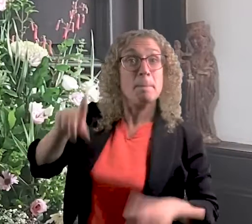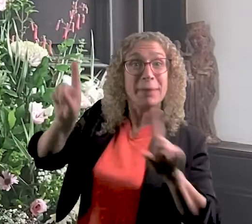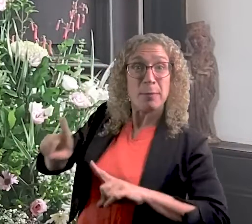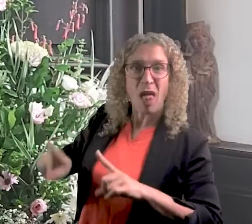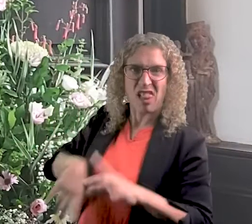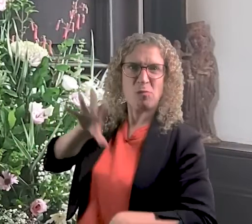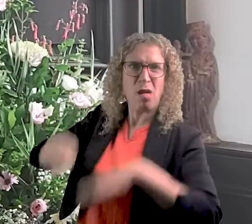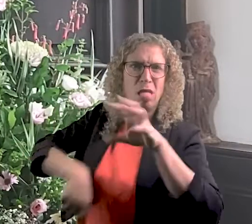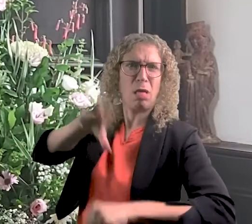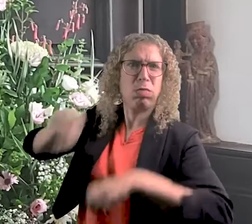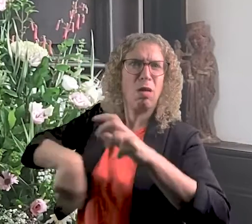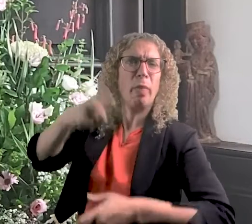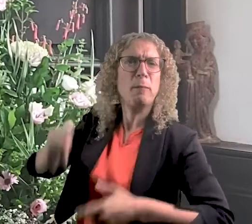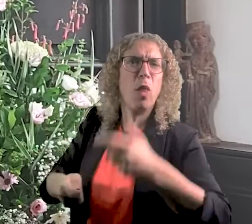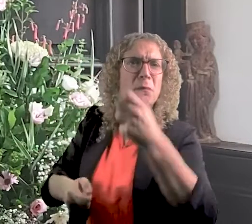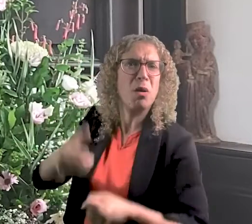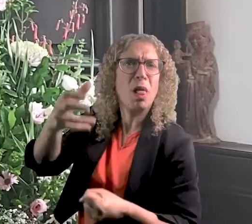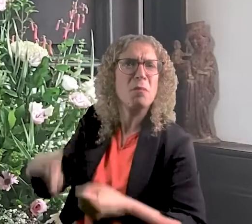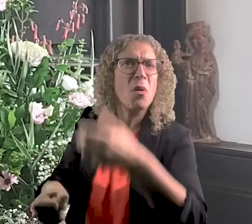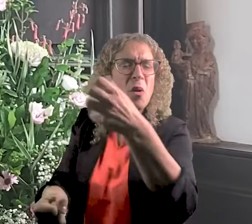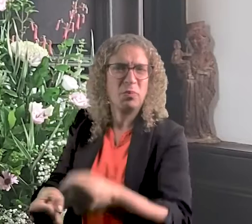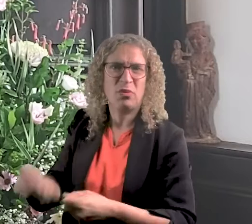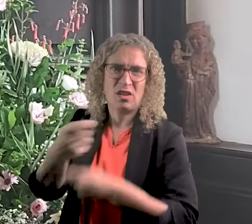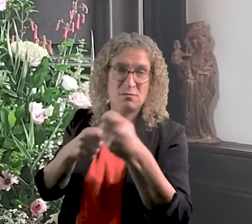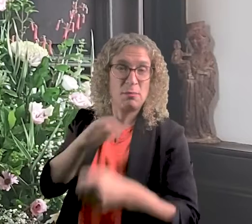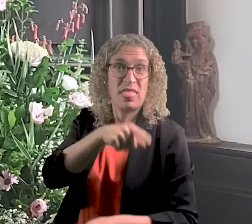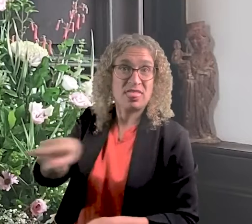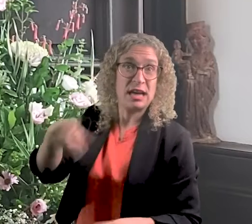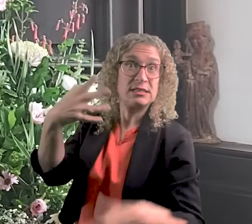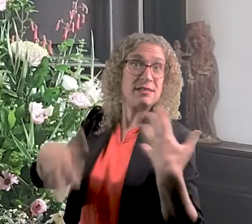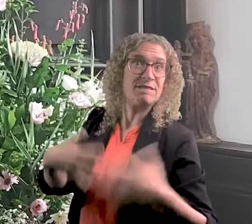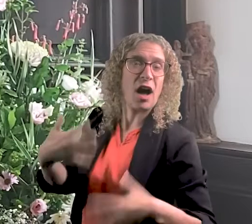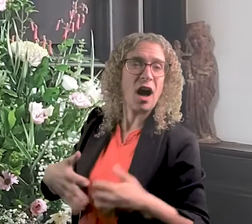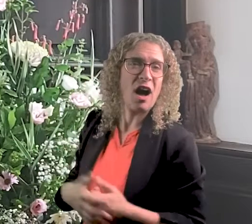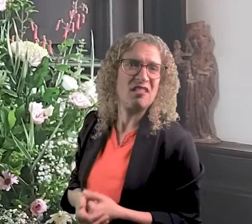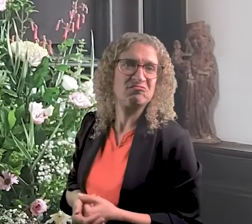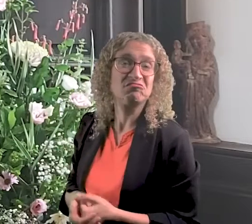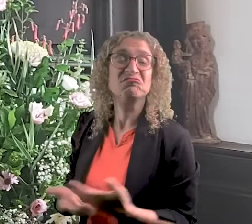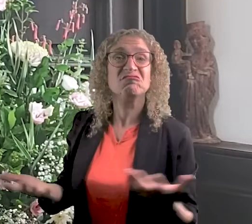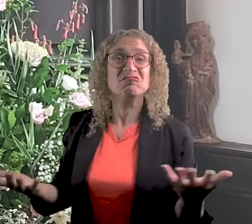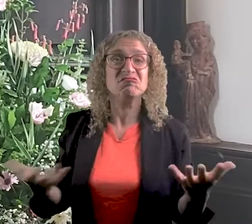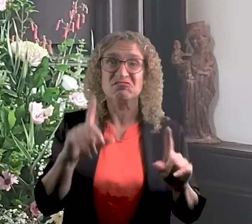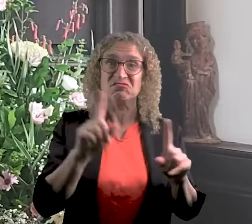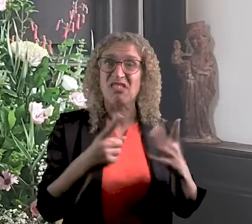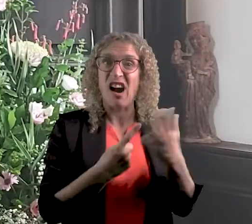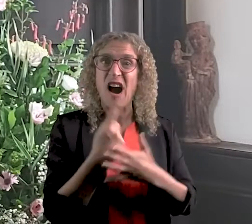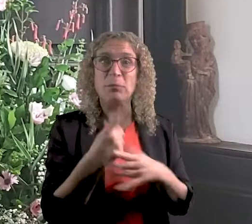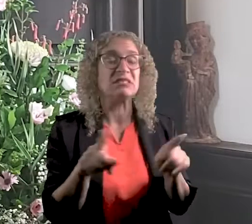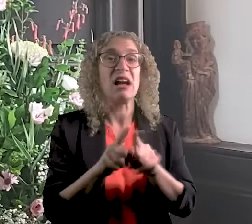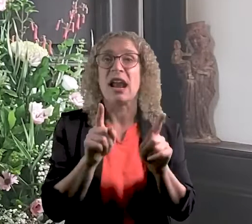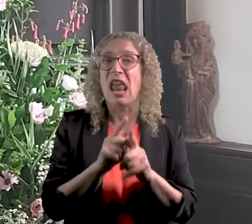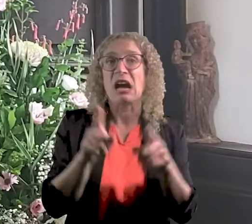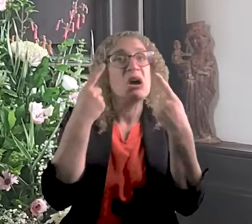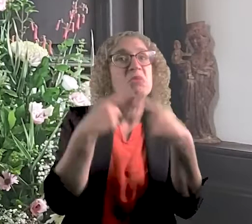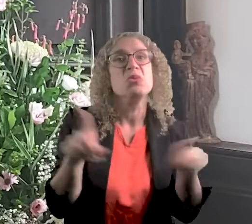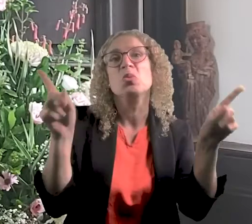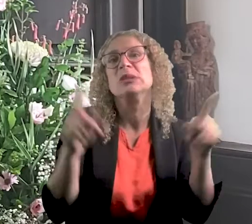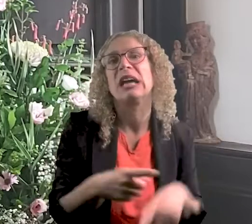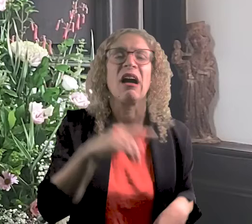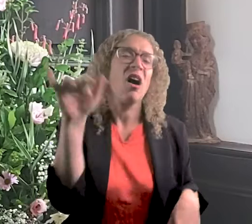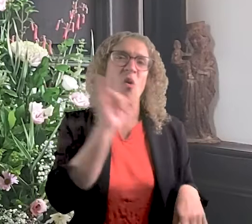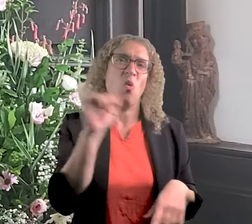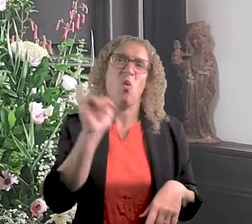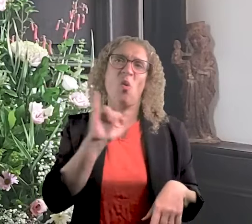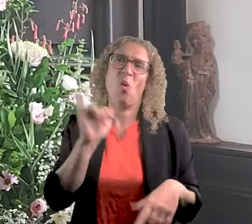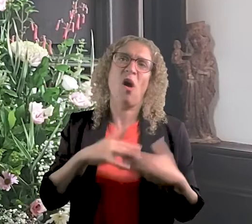happen to be in the way. Quite happy to use who they need to sell the next single. Quite happy to co-opt a movement and pile